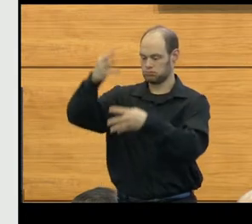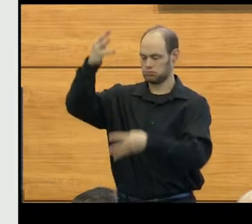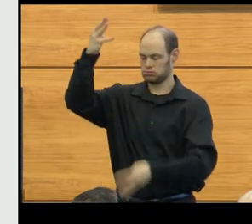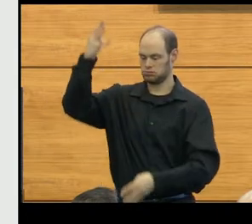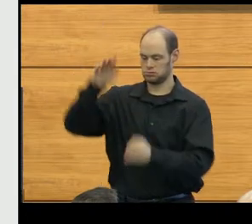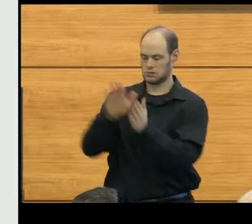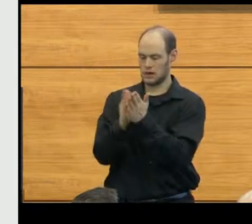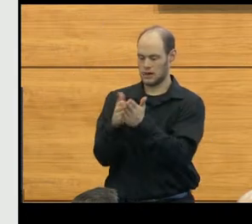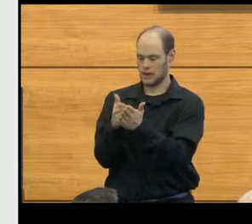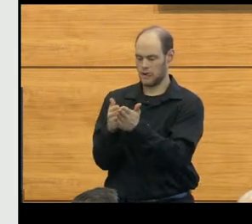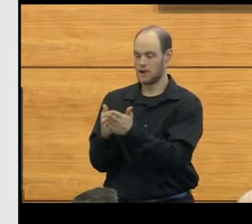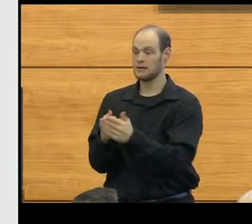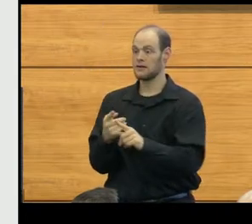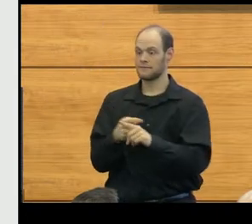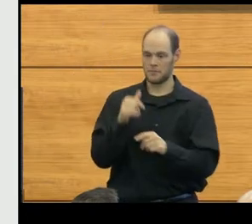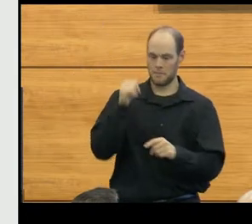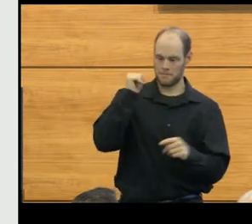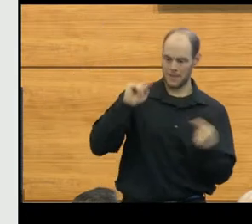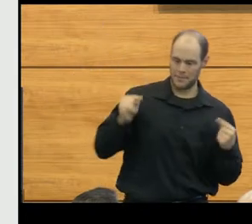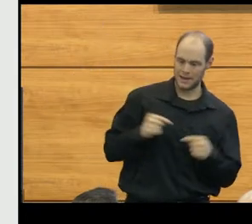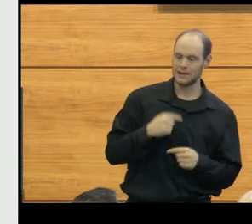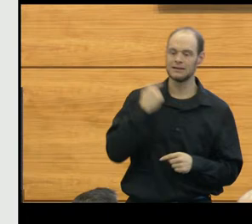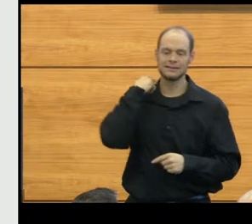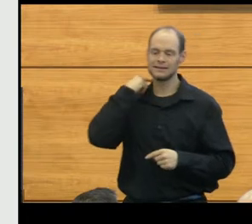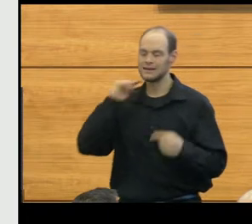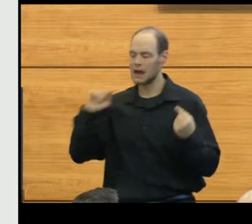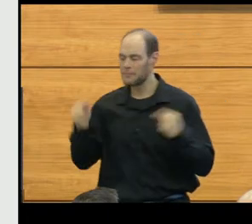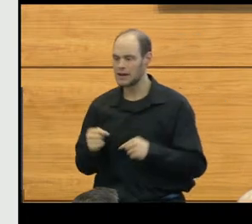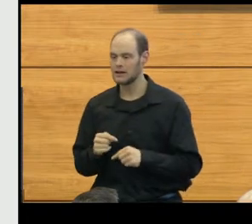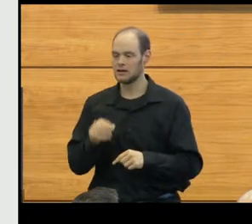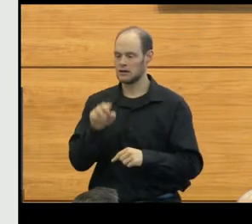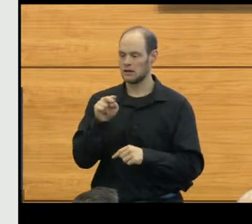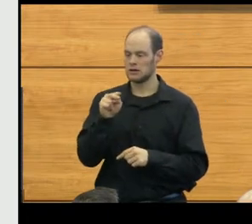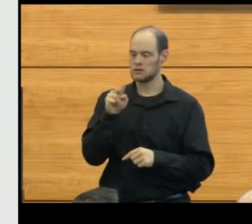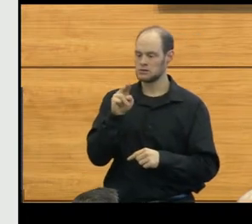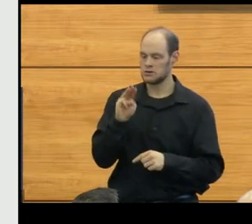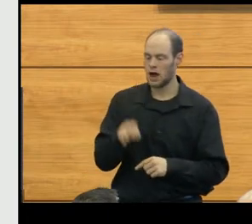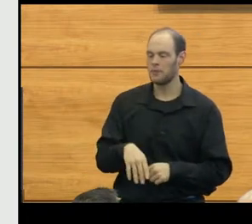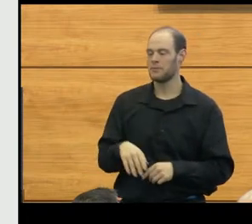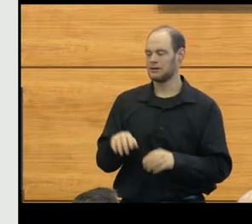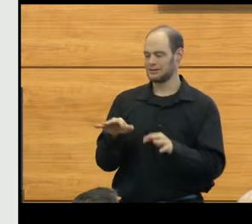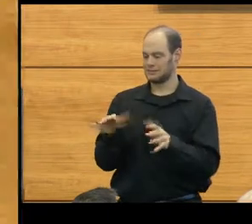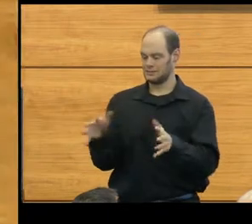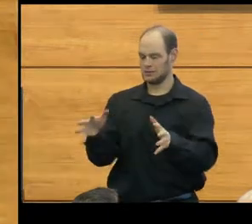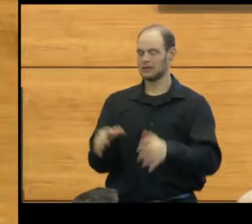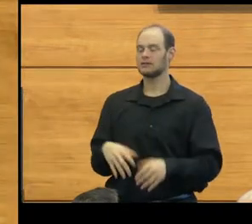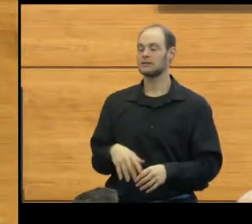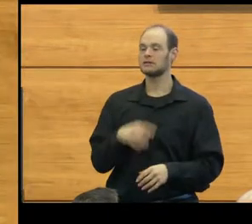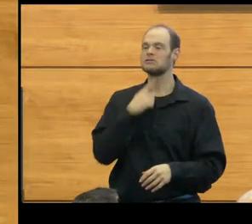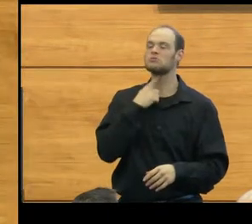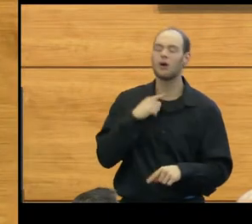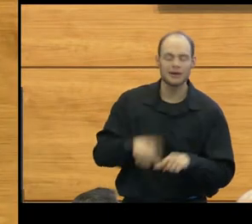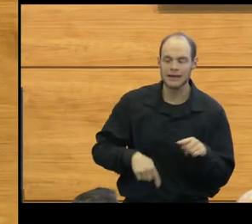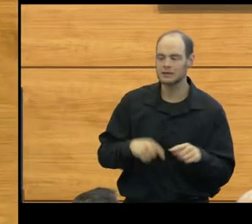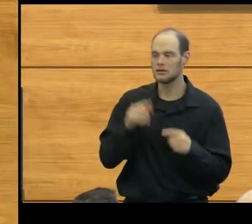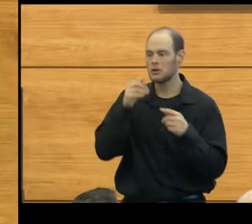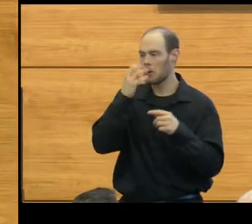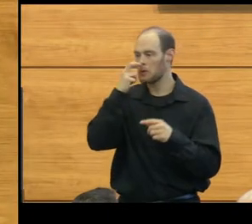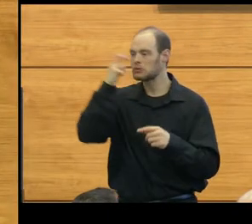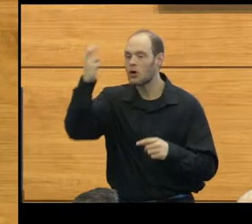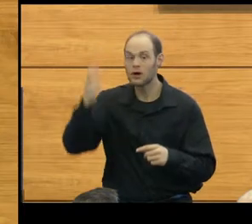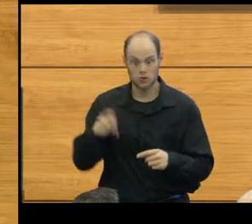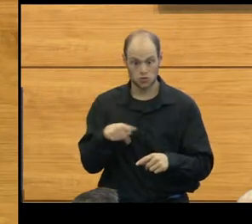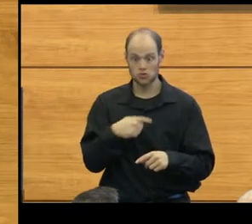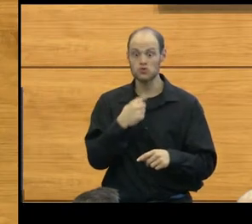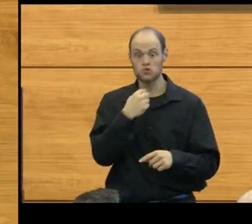medicine. It's everything from back pain to neck pain, from numbness to tingling, to difficulty swallowing, to snoring. If you name